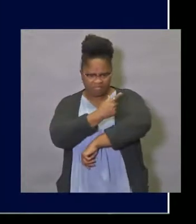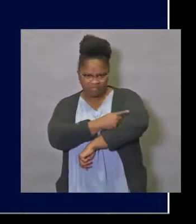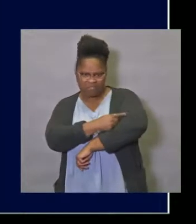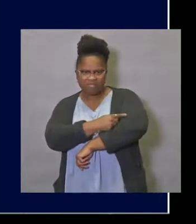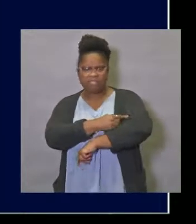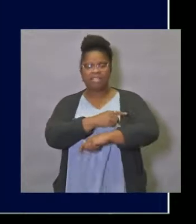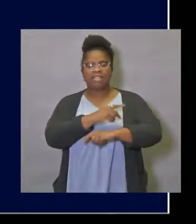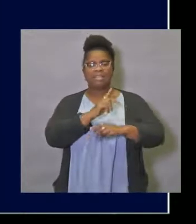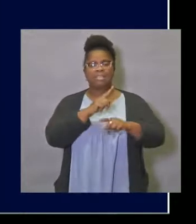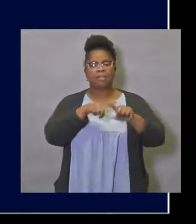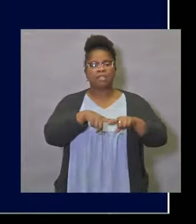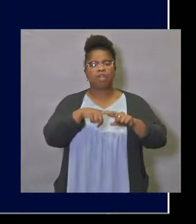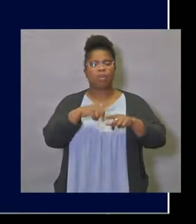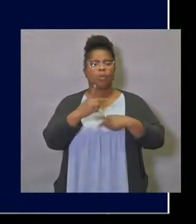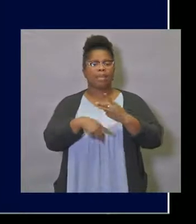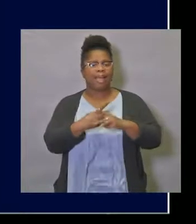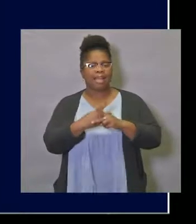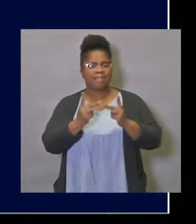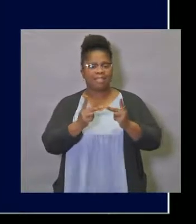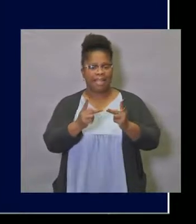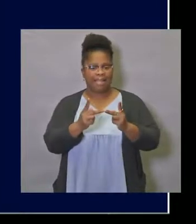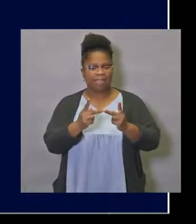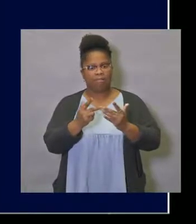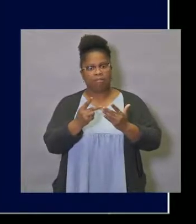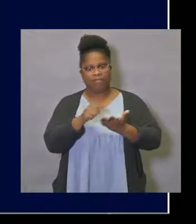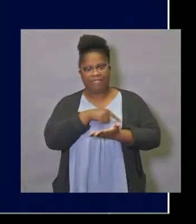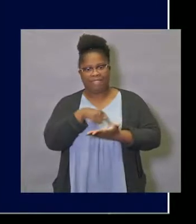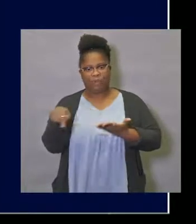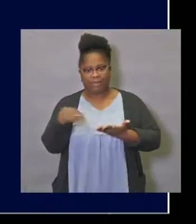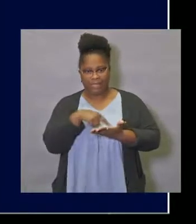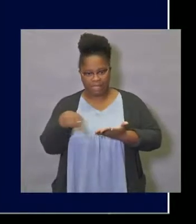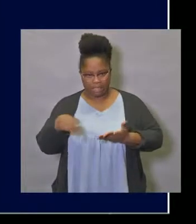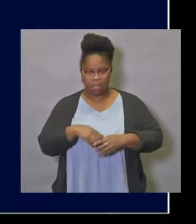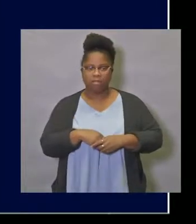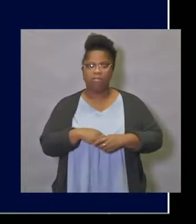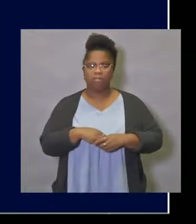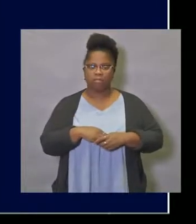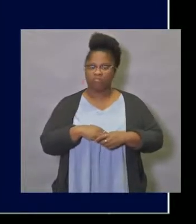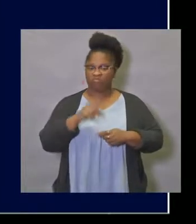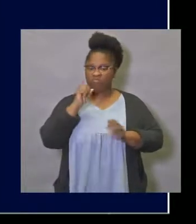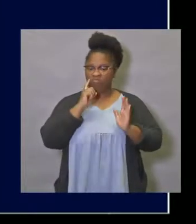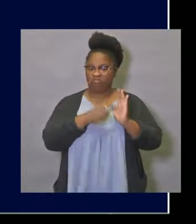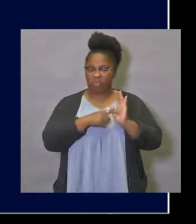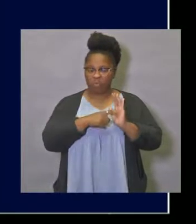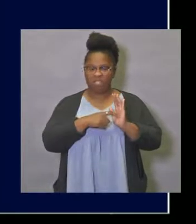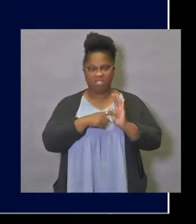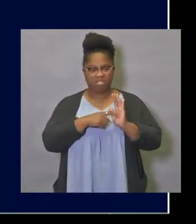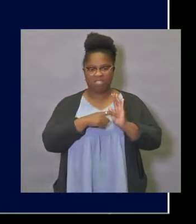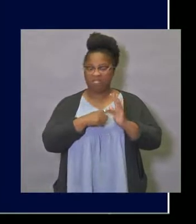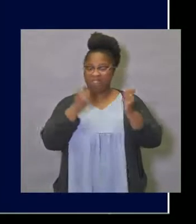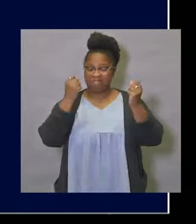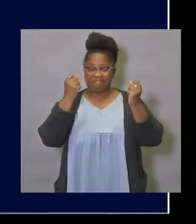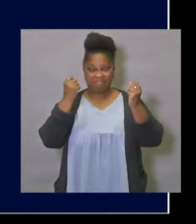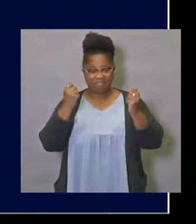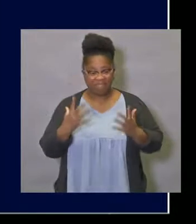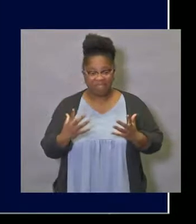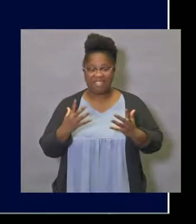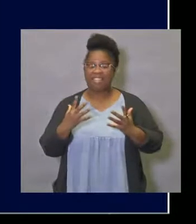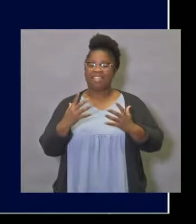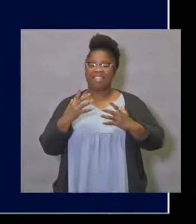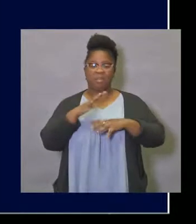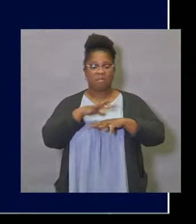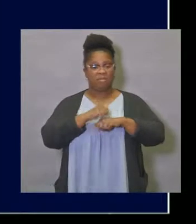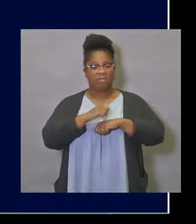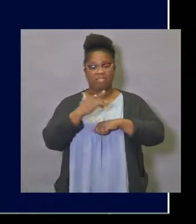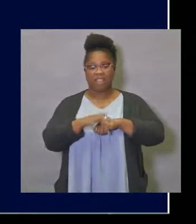site type for this upcoming week. We continue, as you can see, to have a great deal of unused capacity. There are